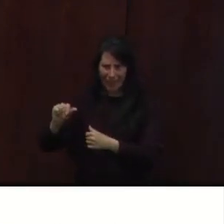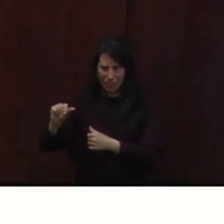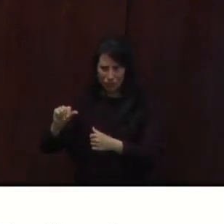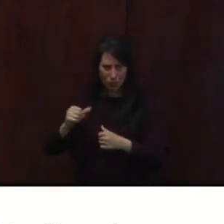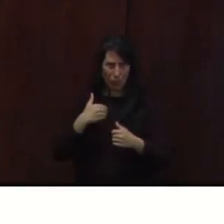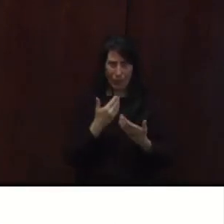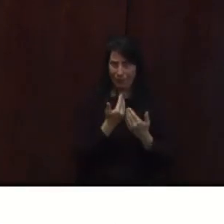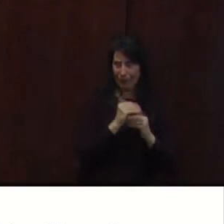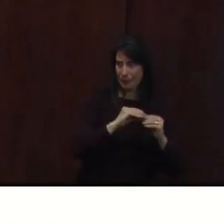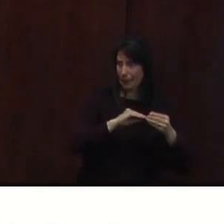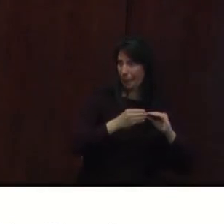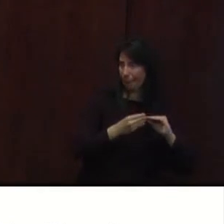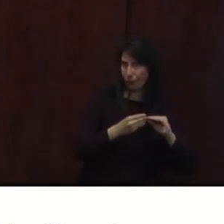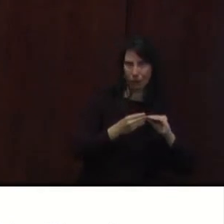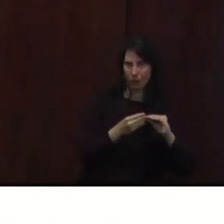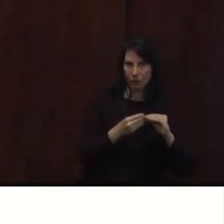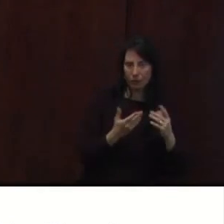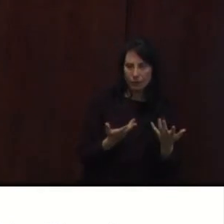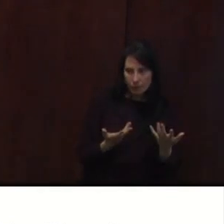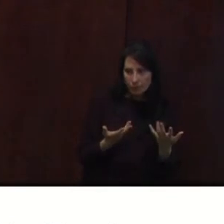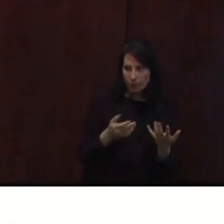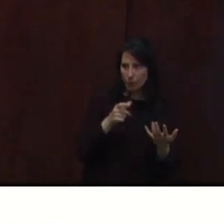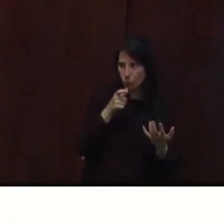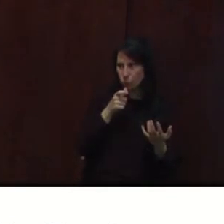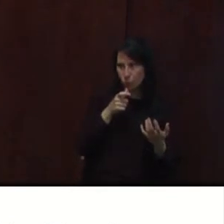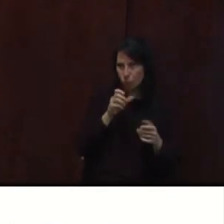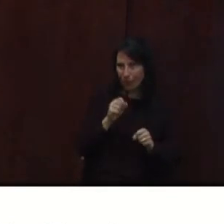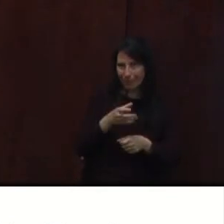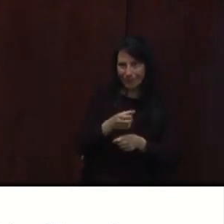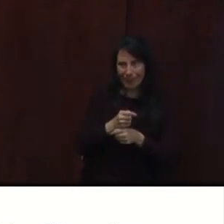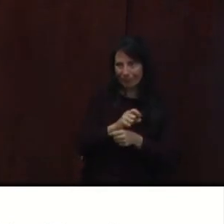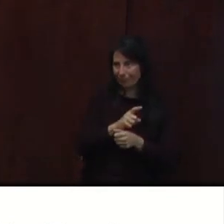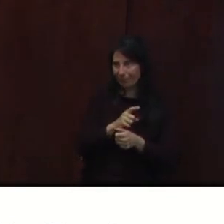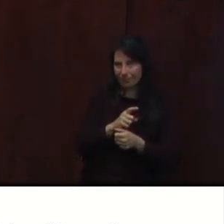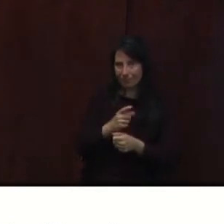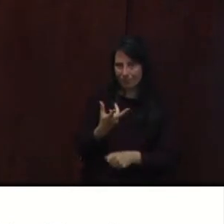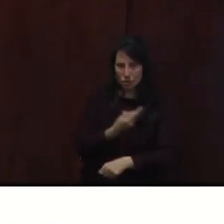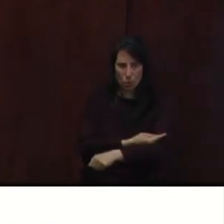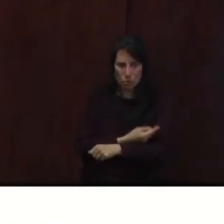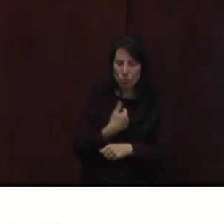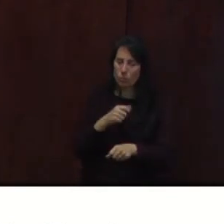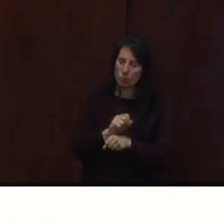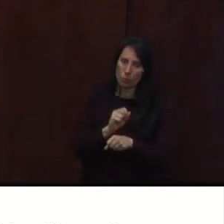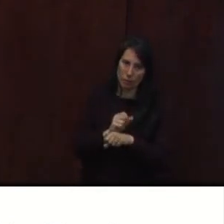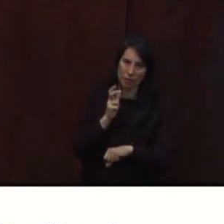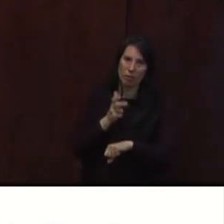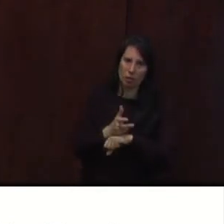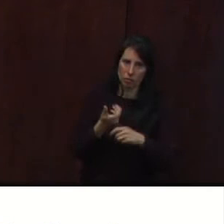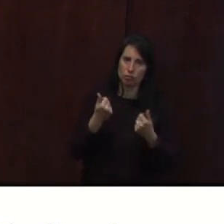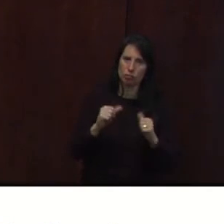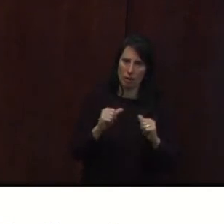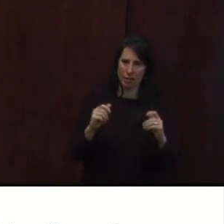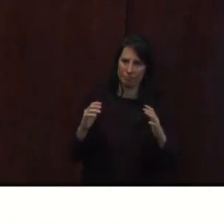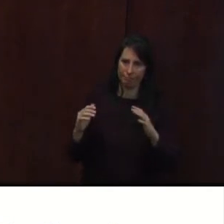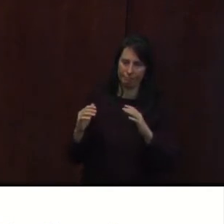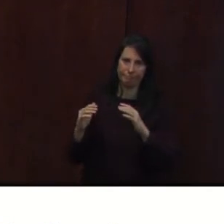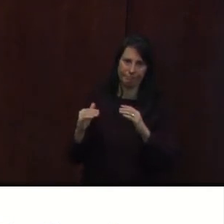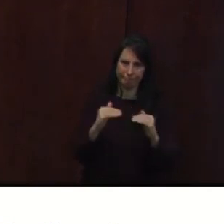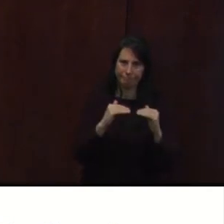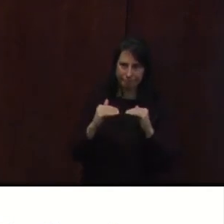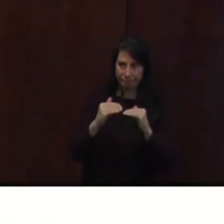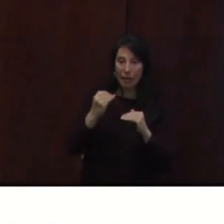competition basically at this point for who gets those first 500 doses, and we're working as hard as we can to get them spaces as they become